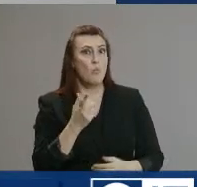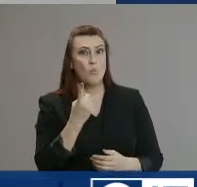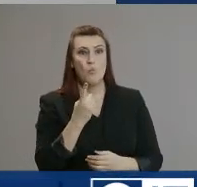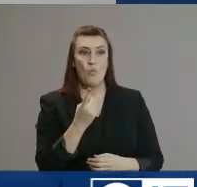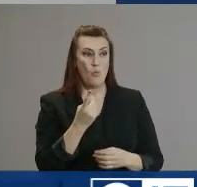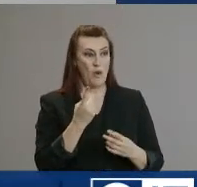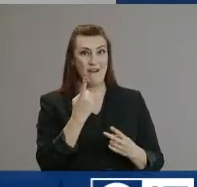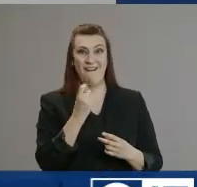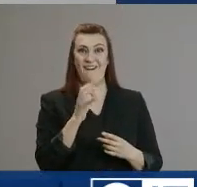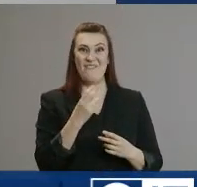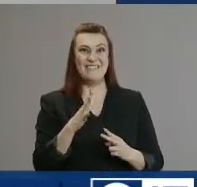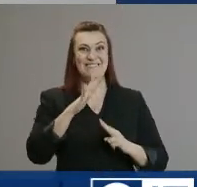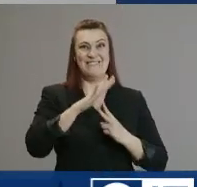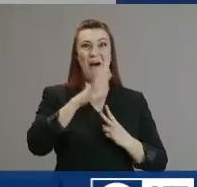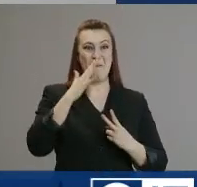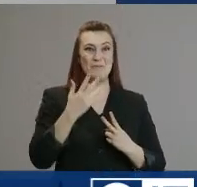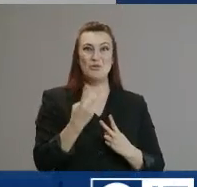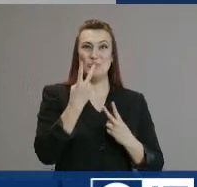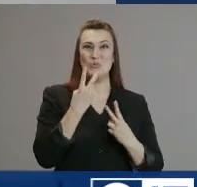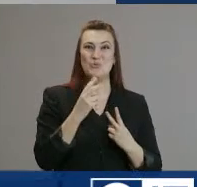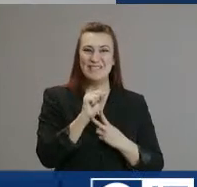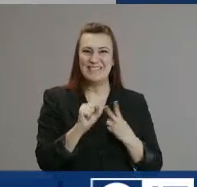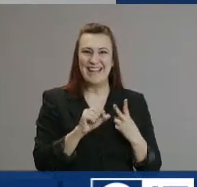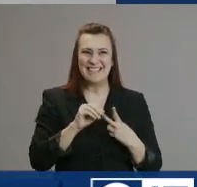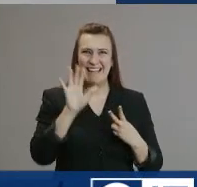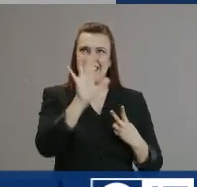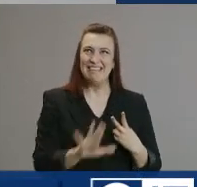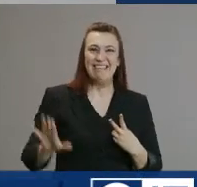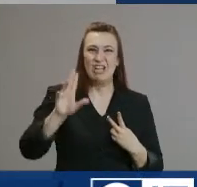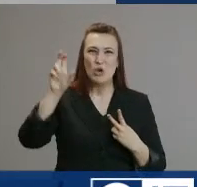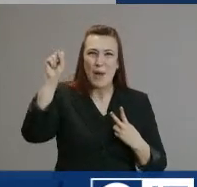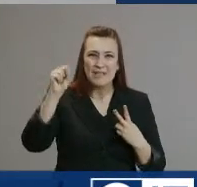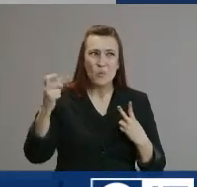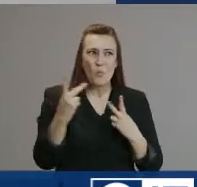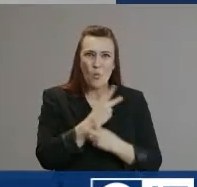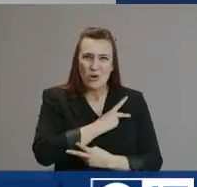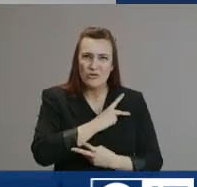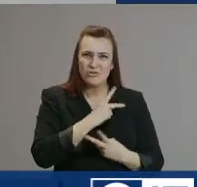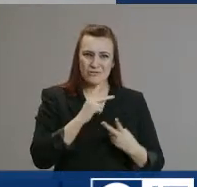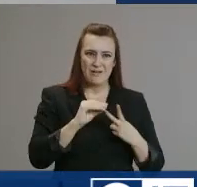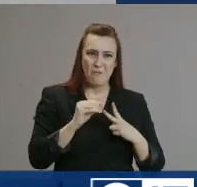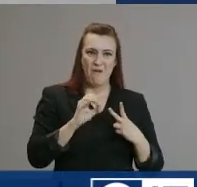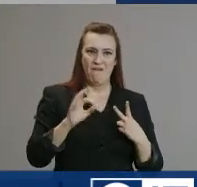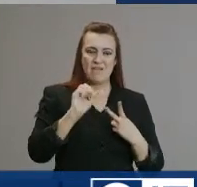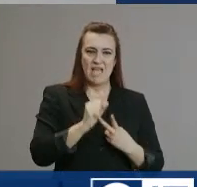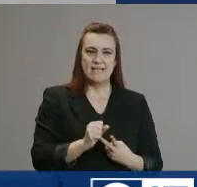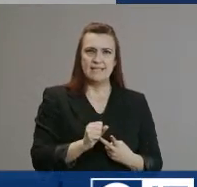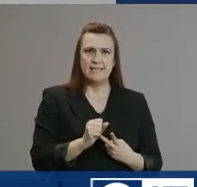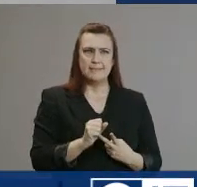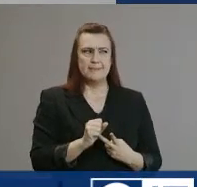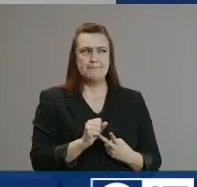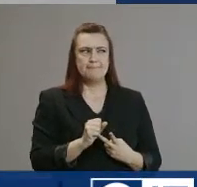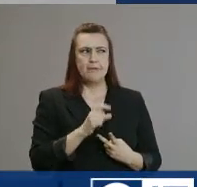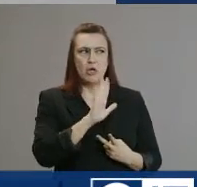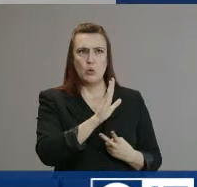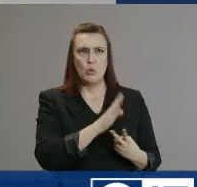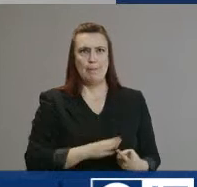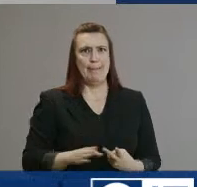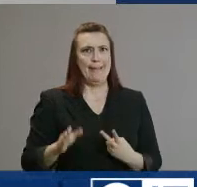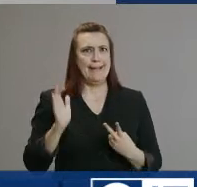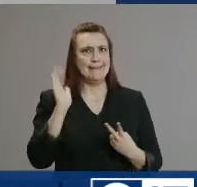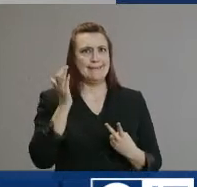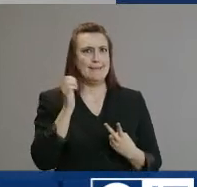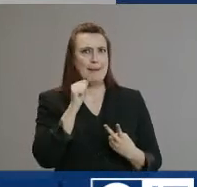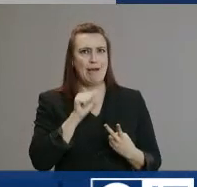I have indicated what's important to care for the people of Arizona. This